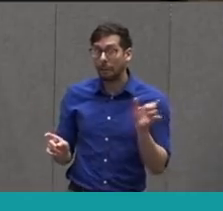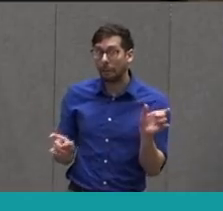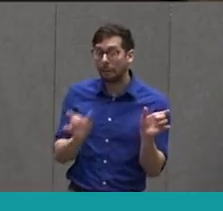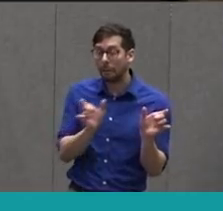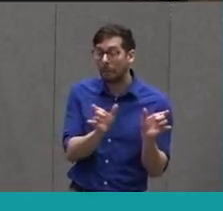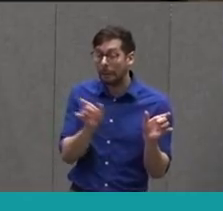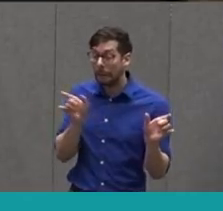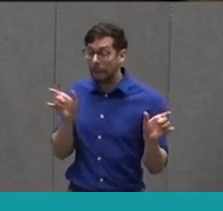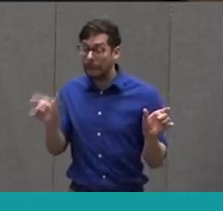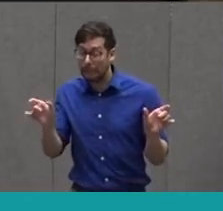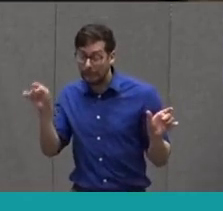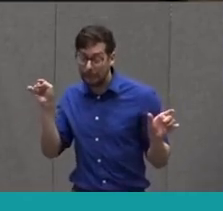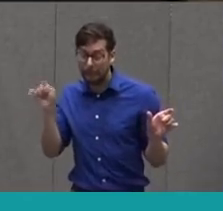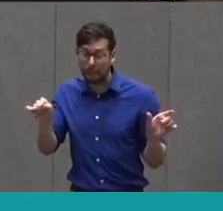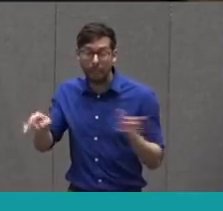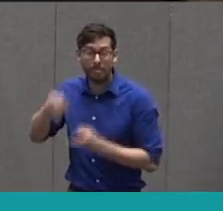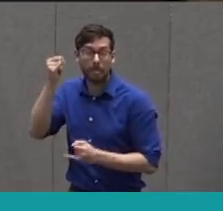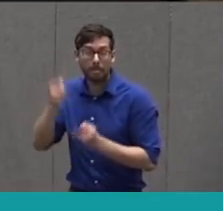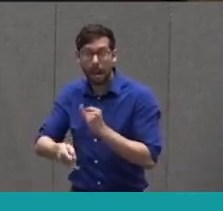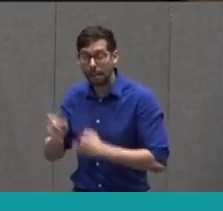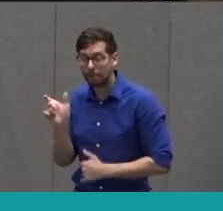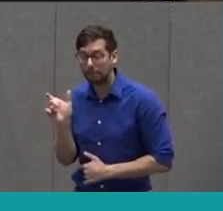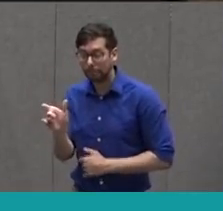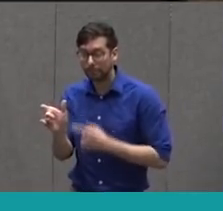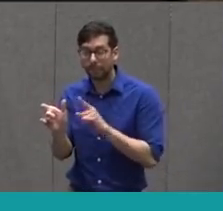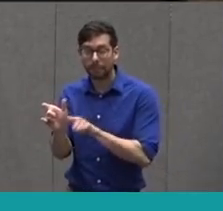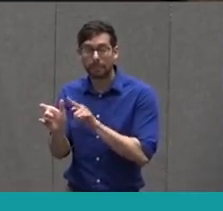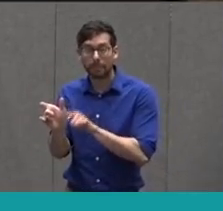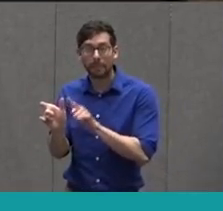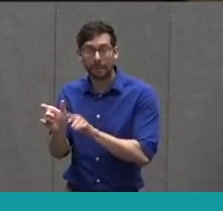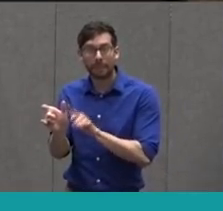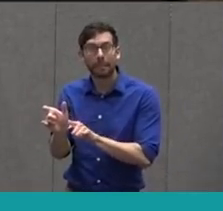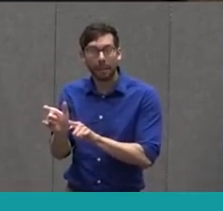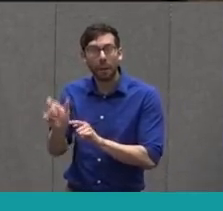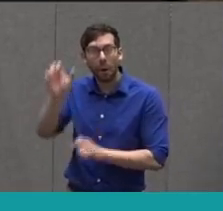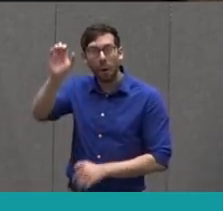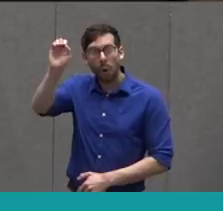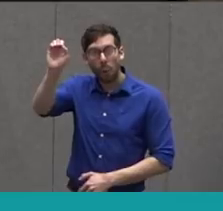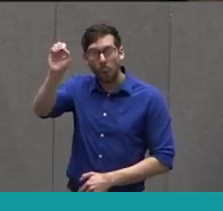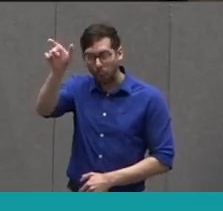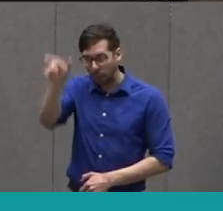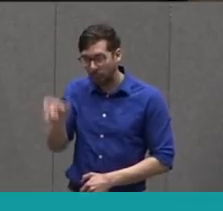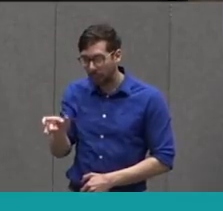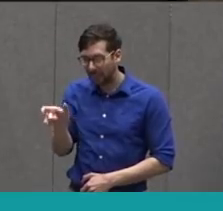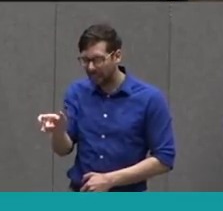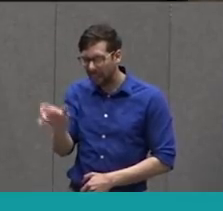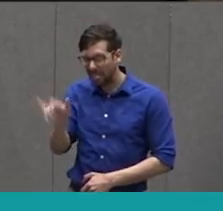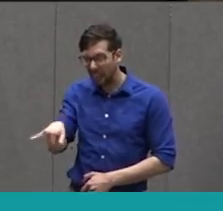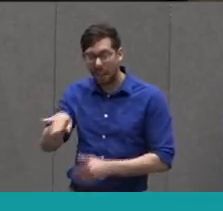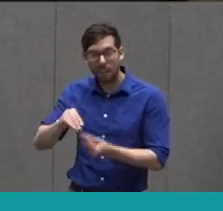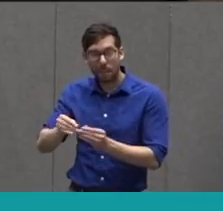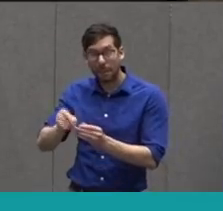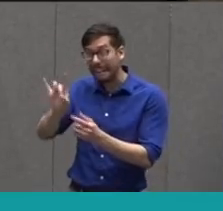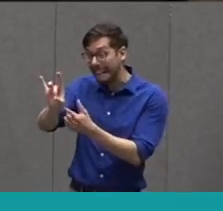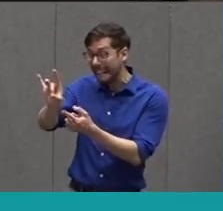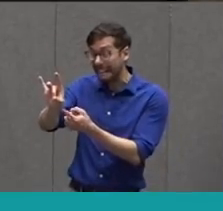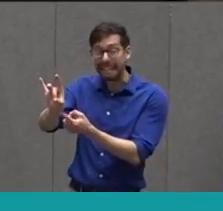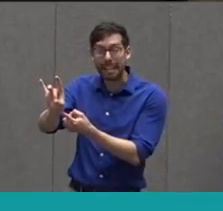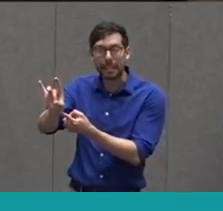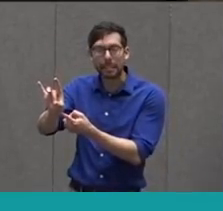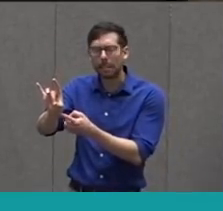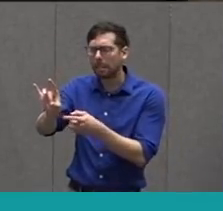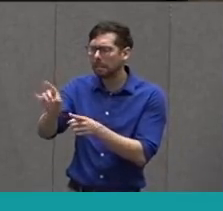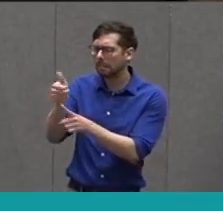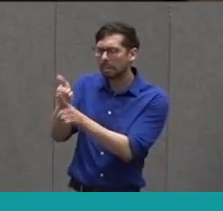in our place value chart, which is referenced with our ones. That number was an 8. Is that 8 an